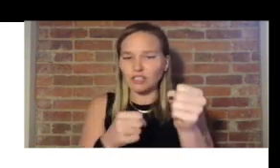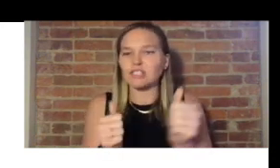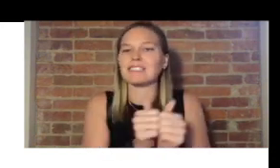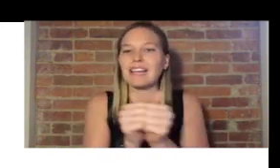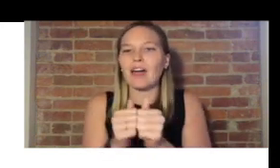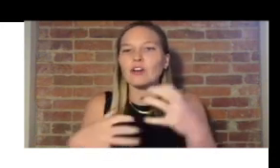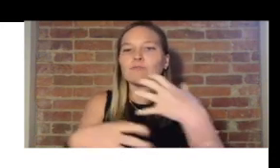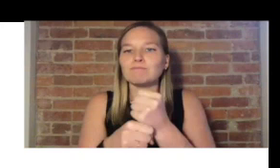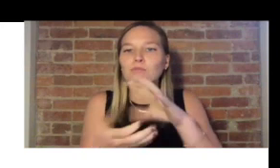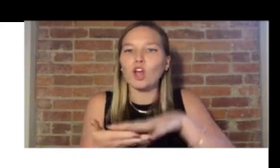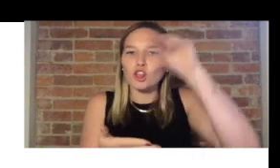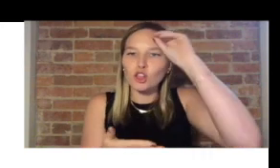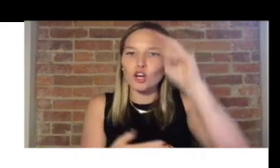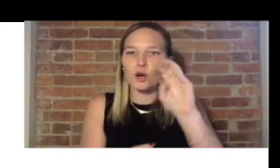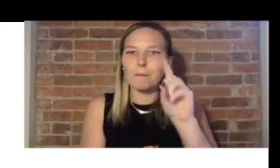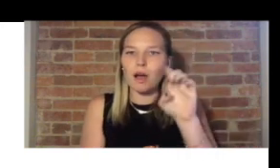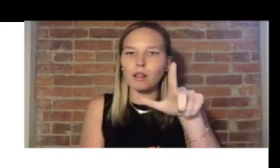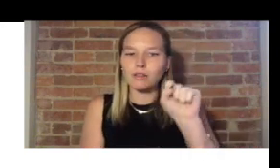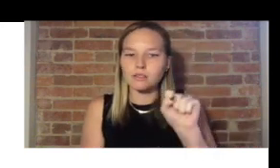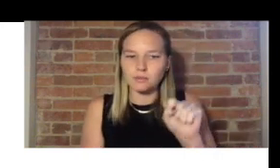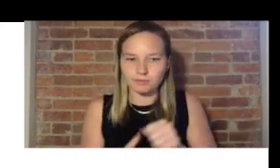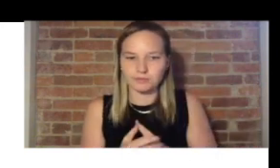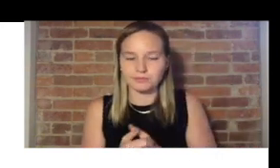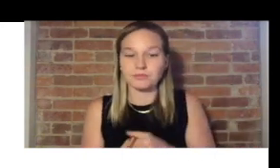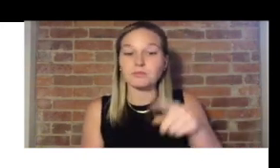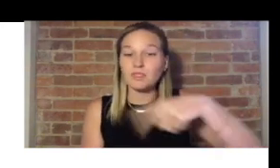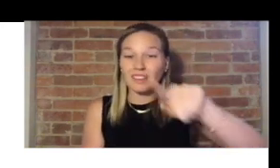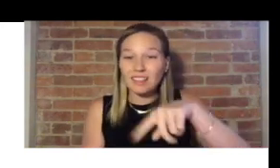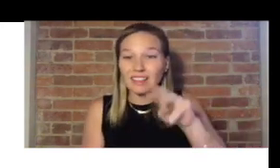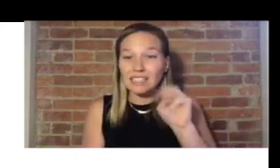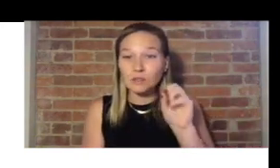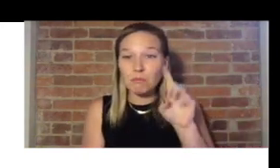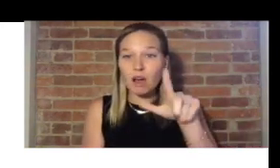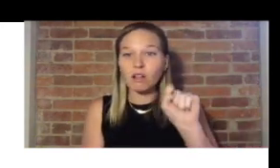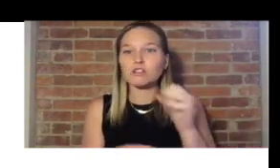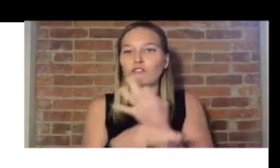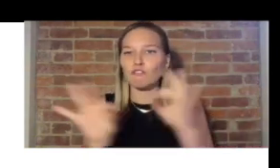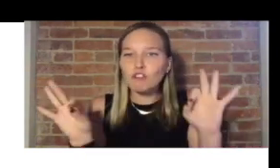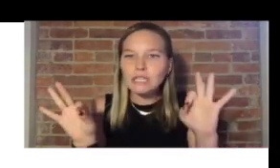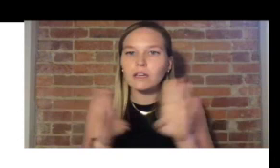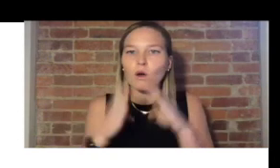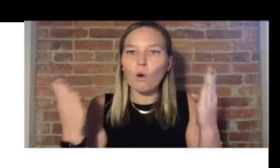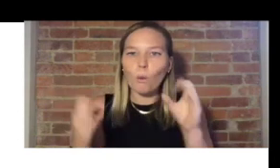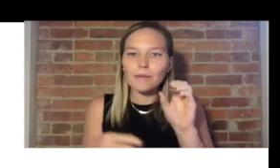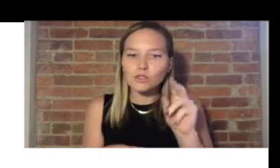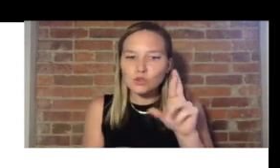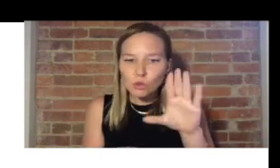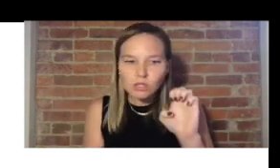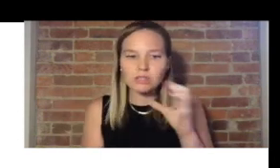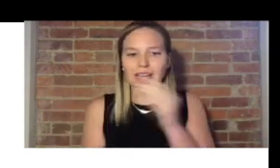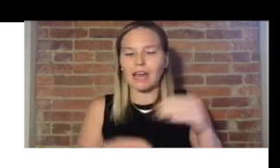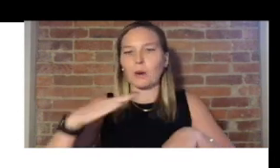So the research-based factors and strategies together compromise our learner models. And these models are